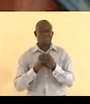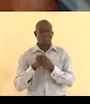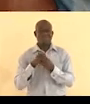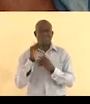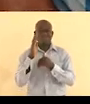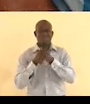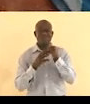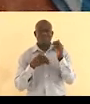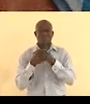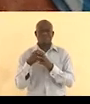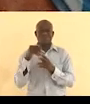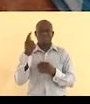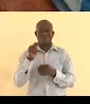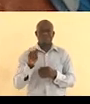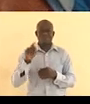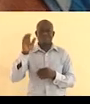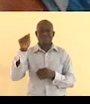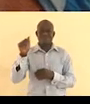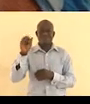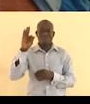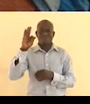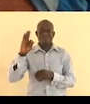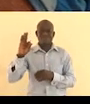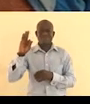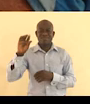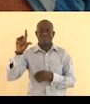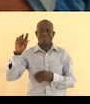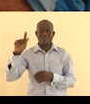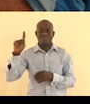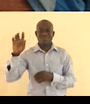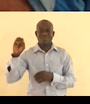comfortable. Comforts the afflicted and convicts the